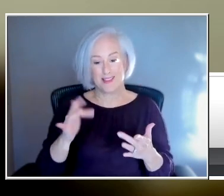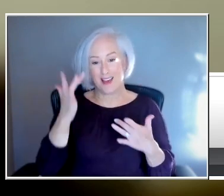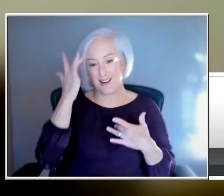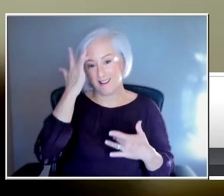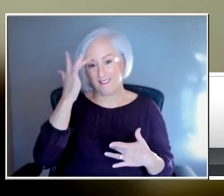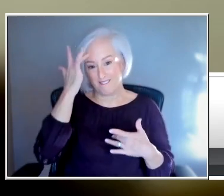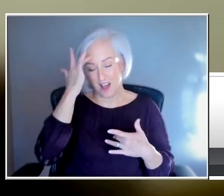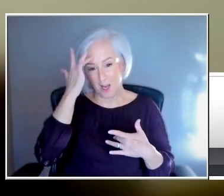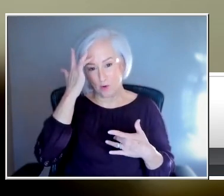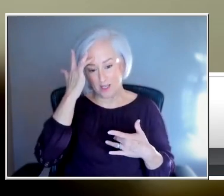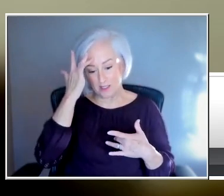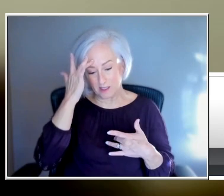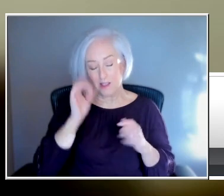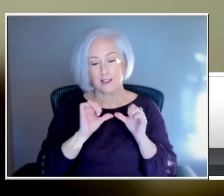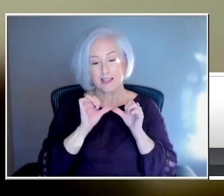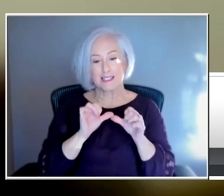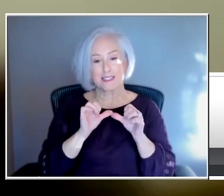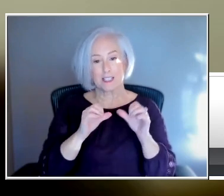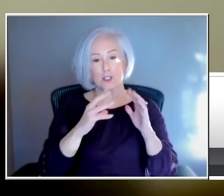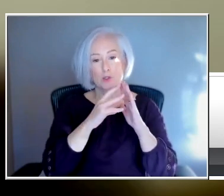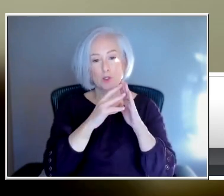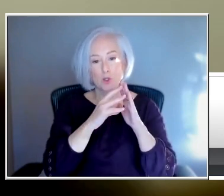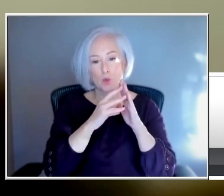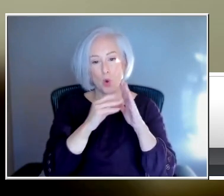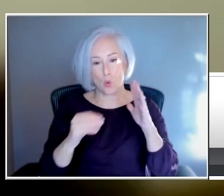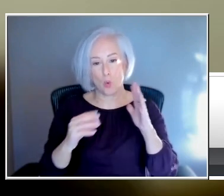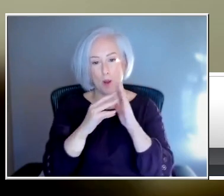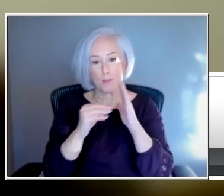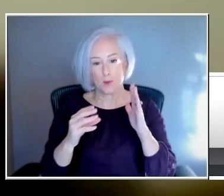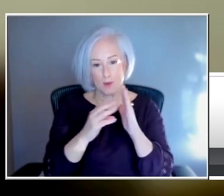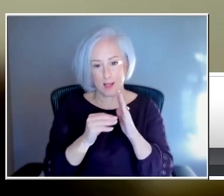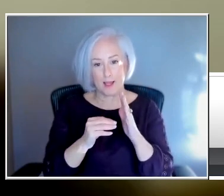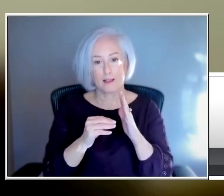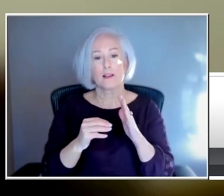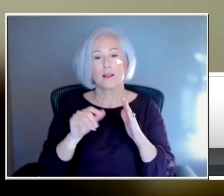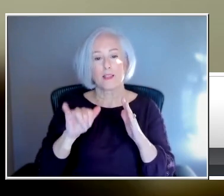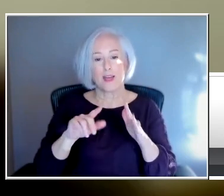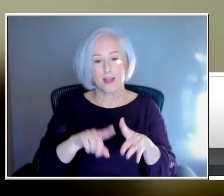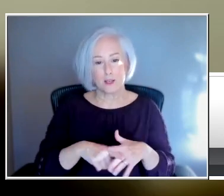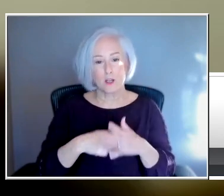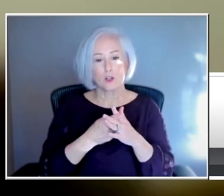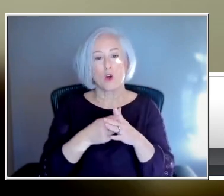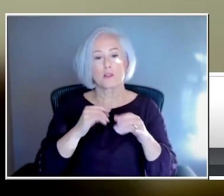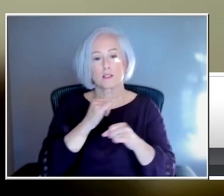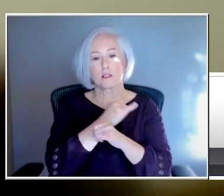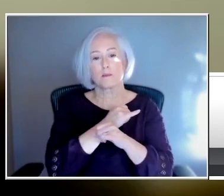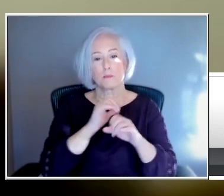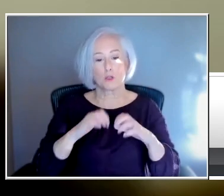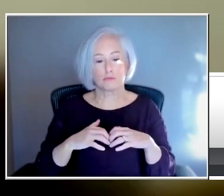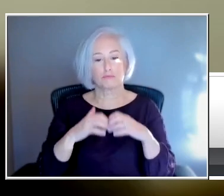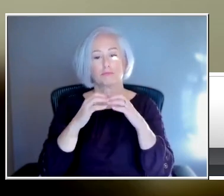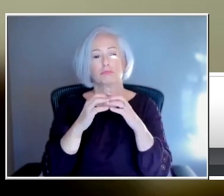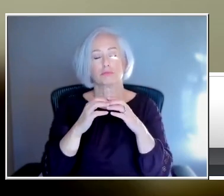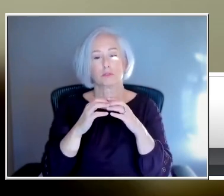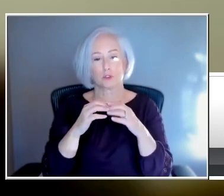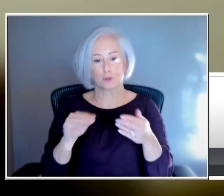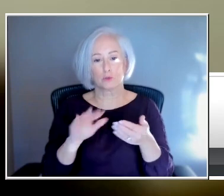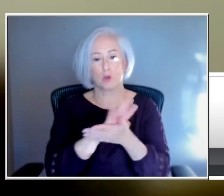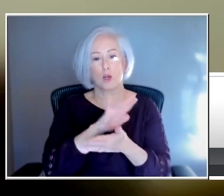of the virus that continue to lead to immune activation, causing some of these symptoms. So if you are